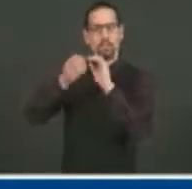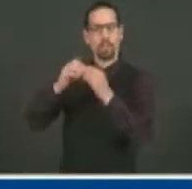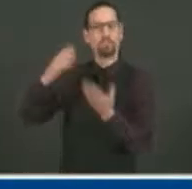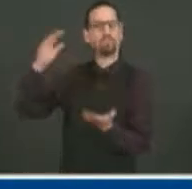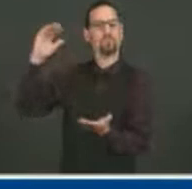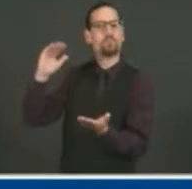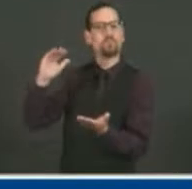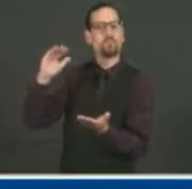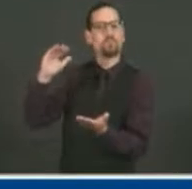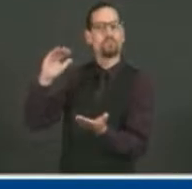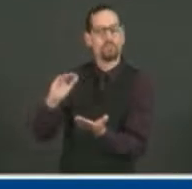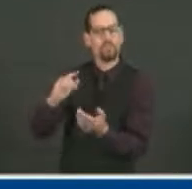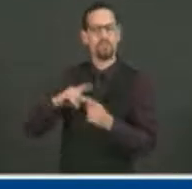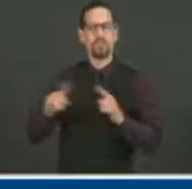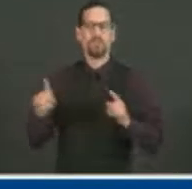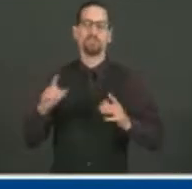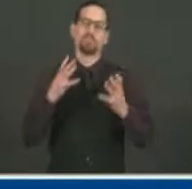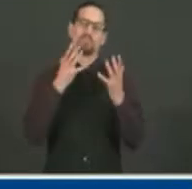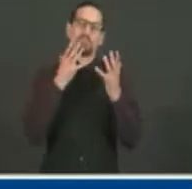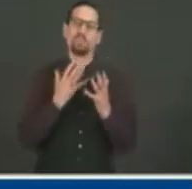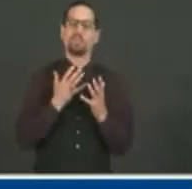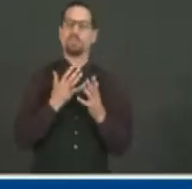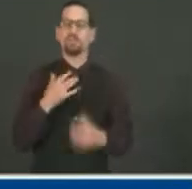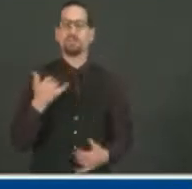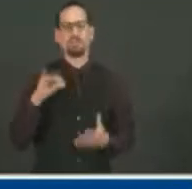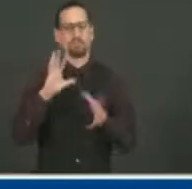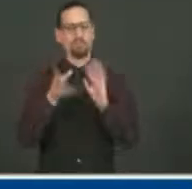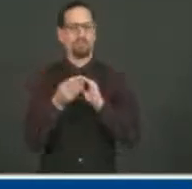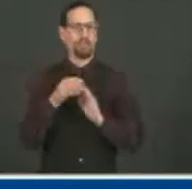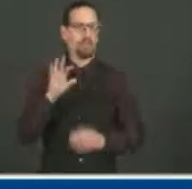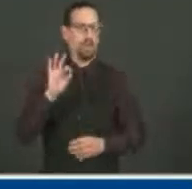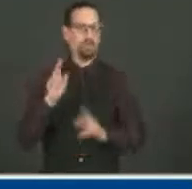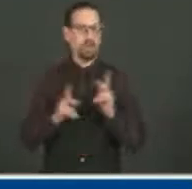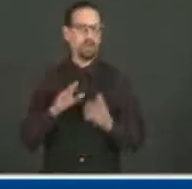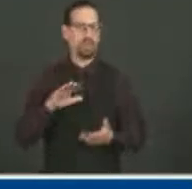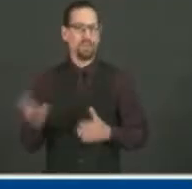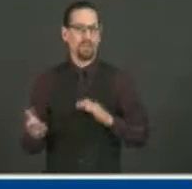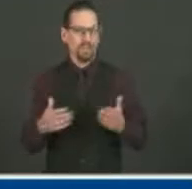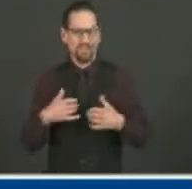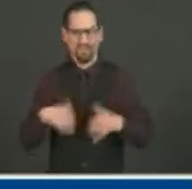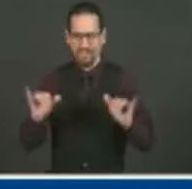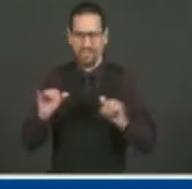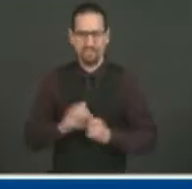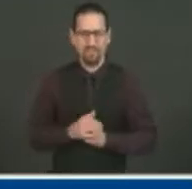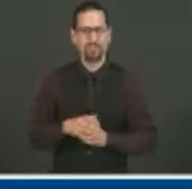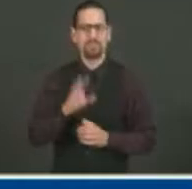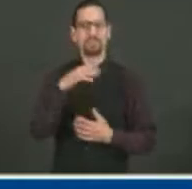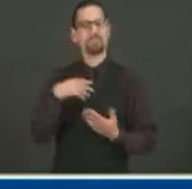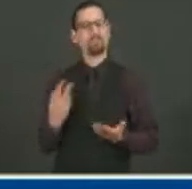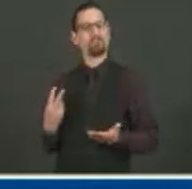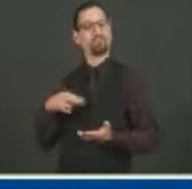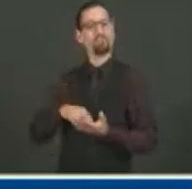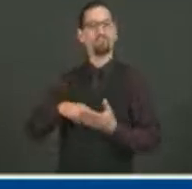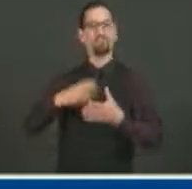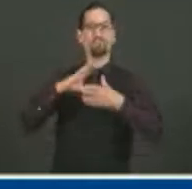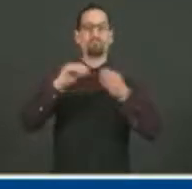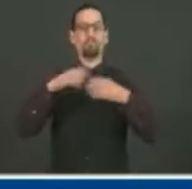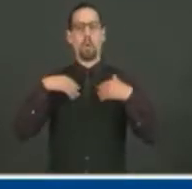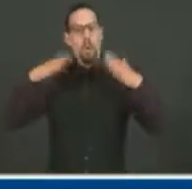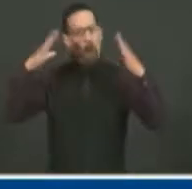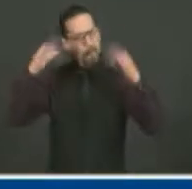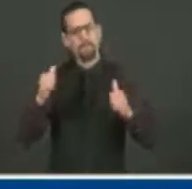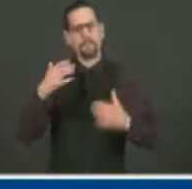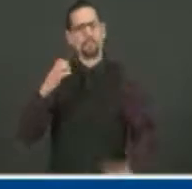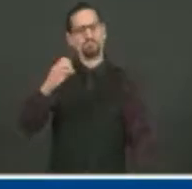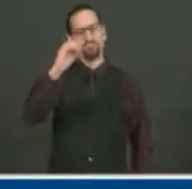another 9 deaths. I cannot wait for the day that I can get up here and report no deaths. We aren't there yet. As I've said so